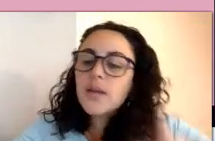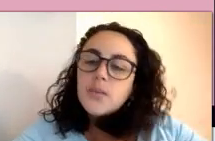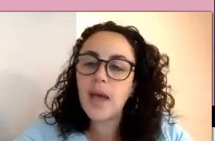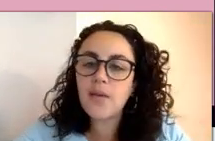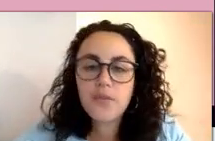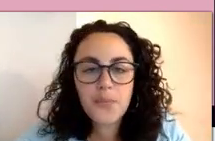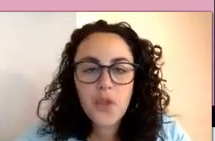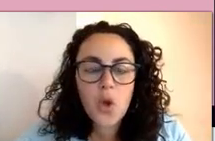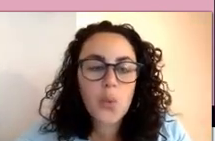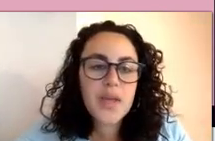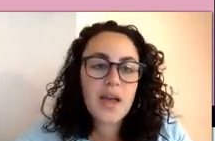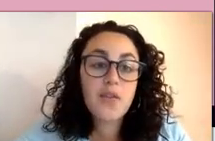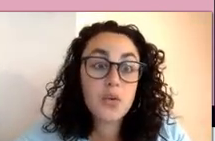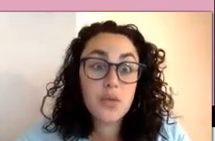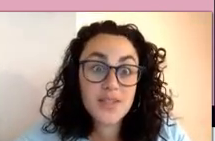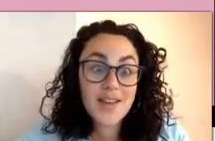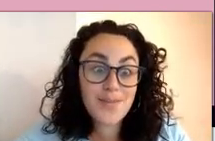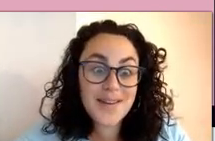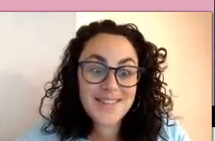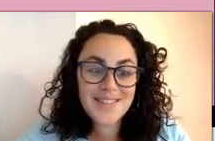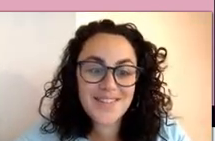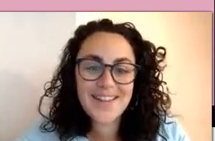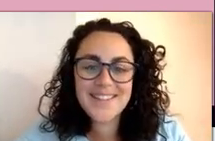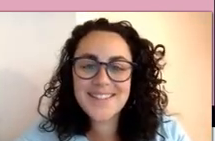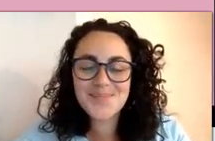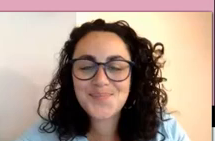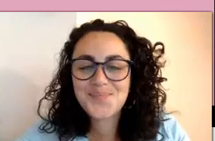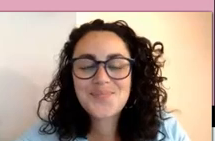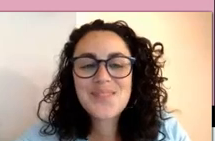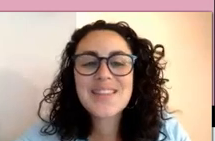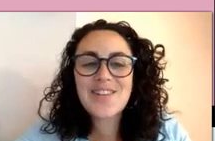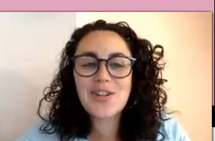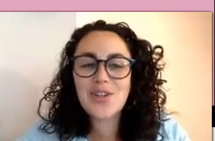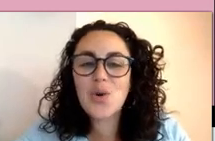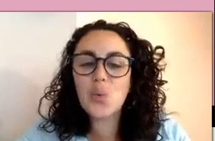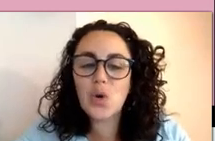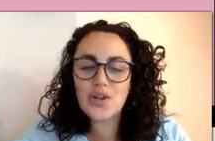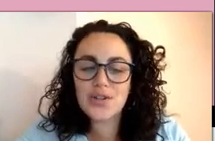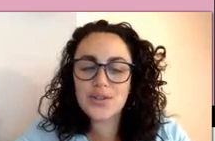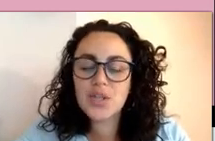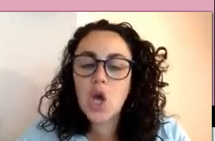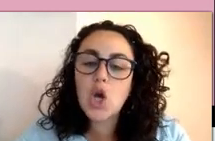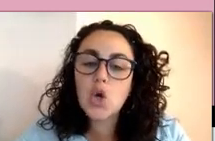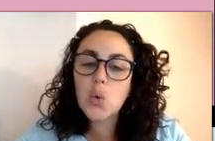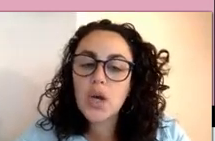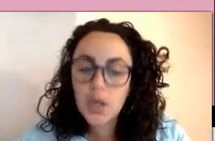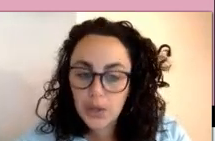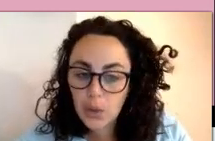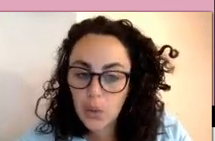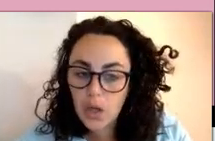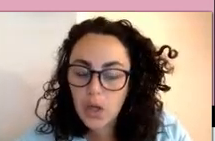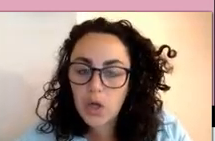Let's see what else we have. We have, ooh, this kind of money. Do you know what it is? They're called quarters.